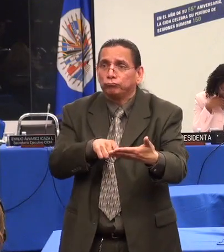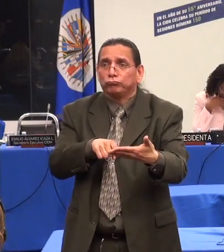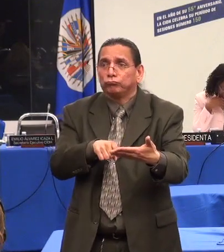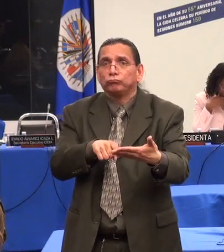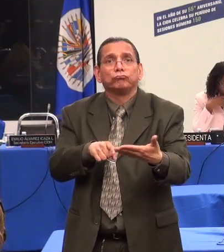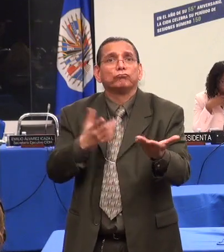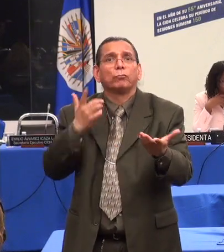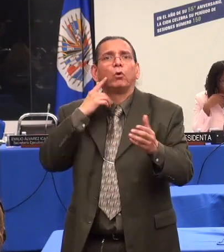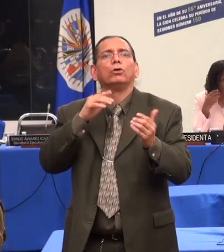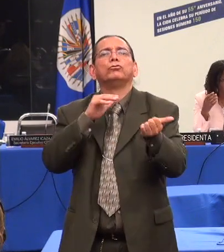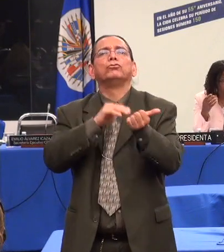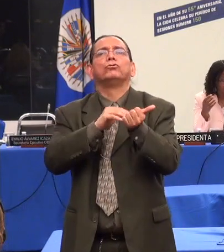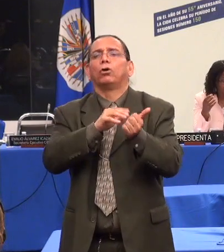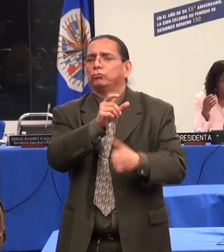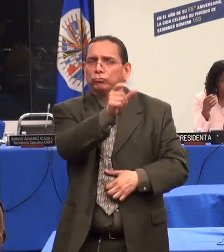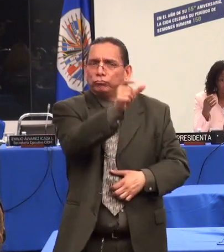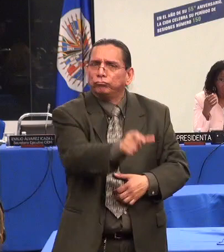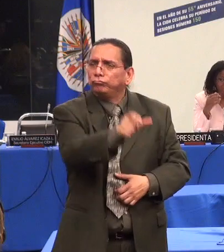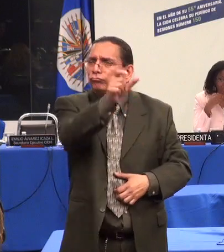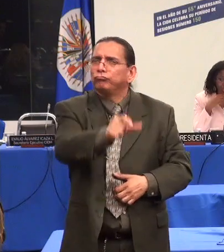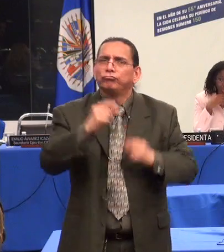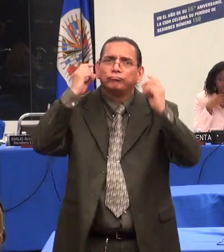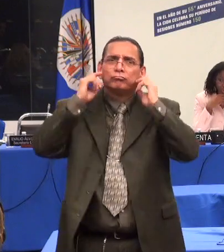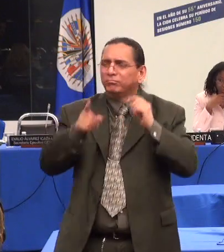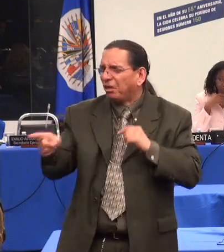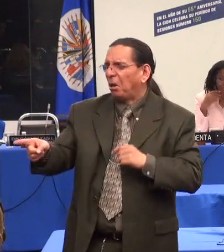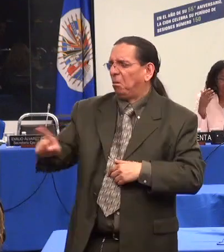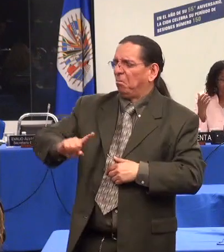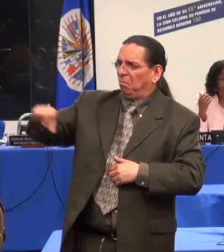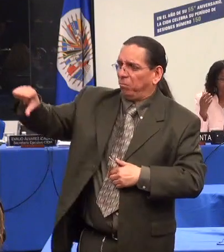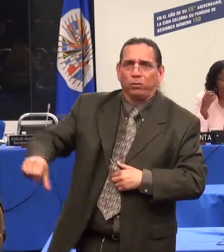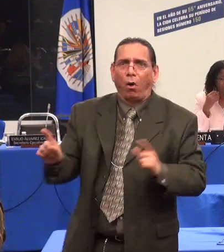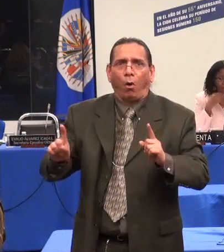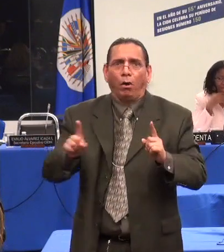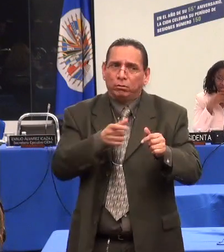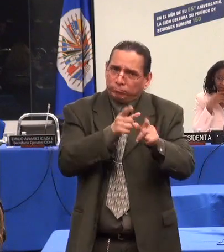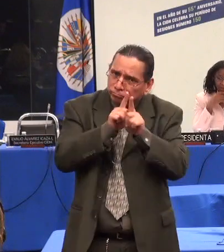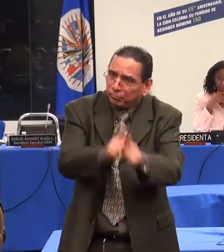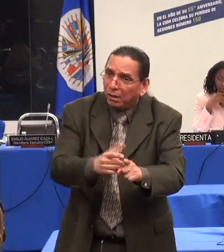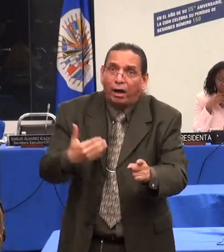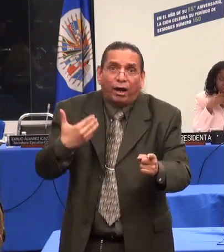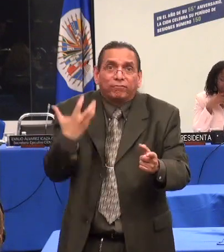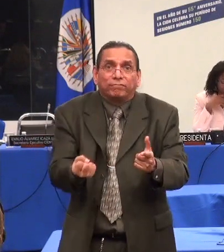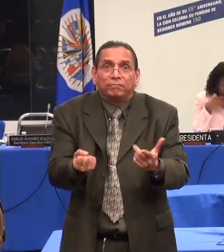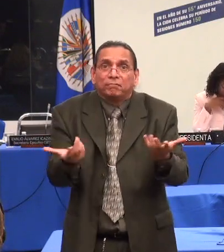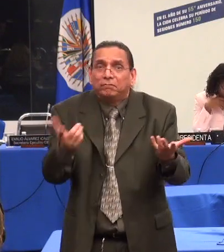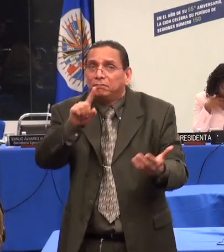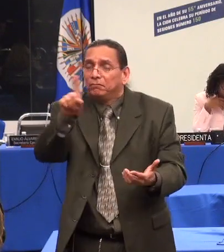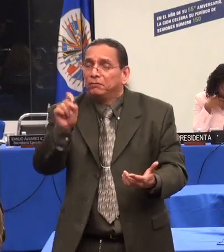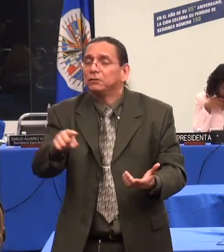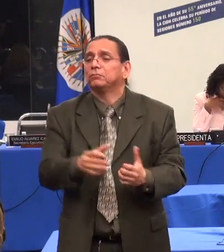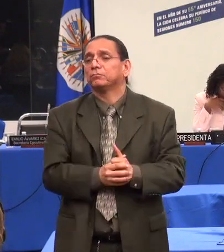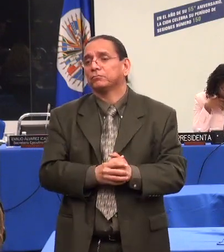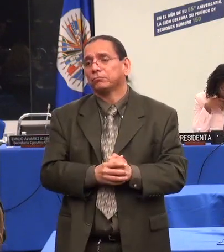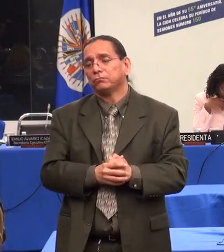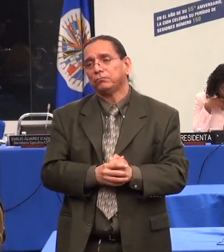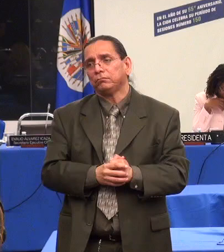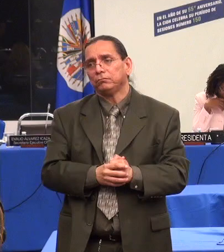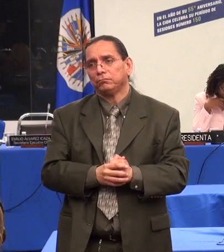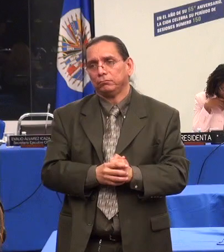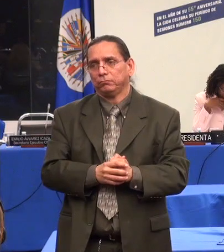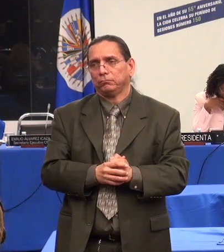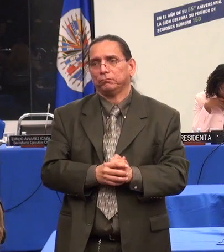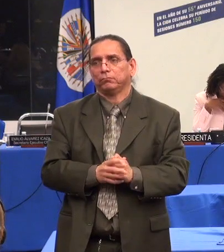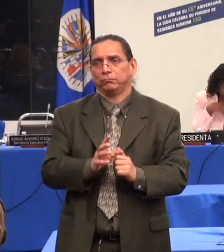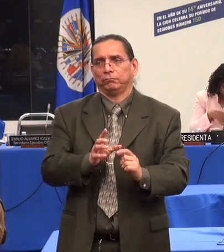of persons with disabilities in general, but particularly women in relation to their sexual